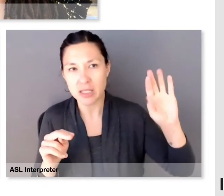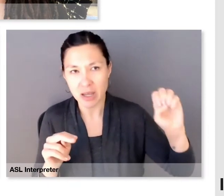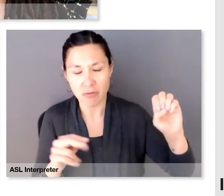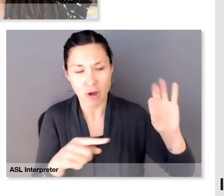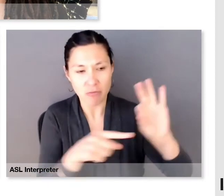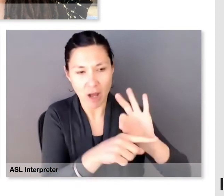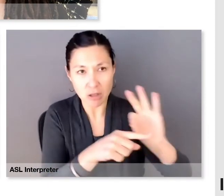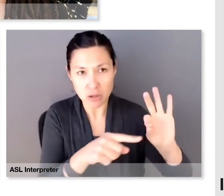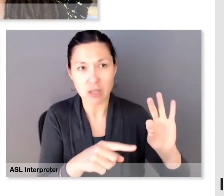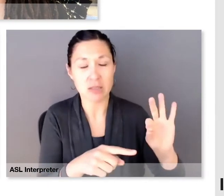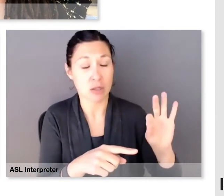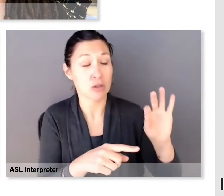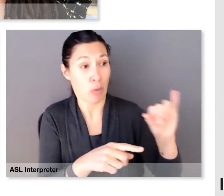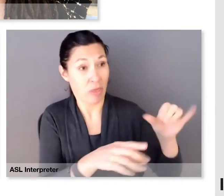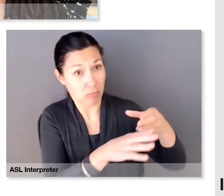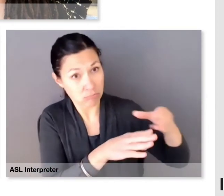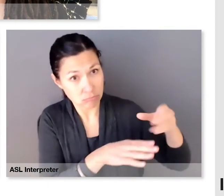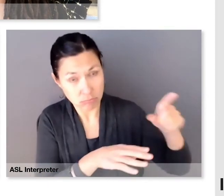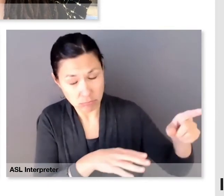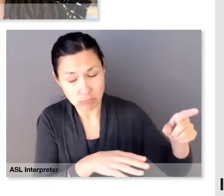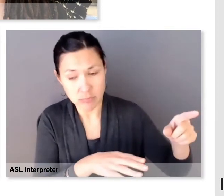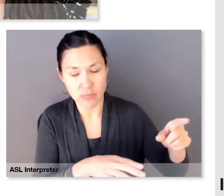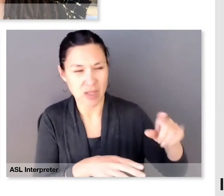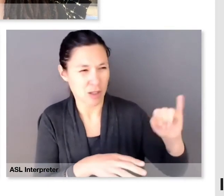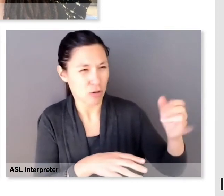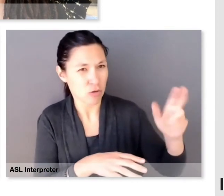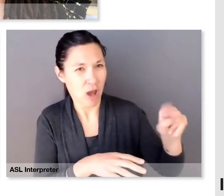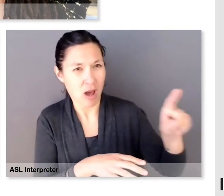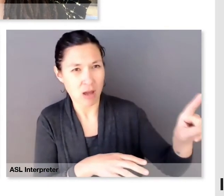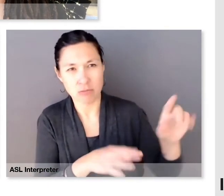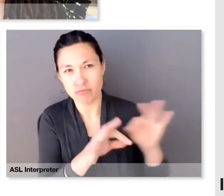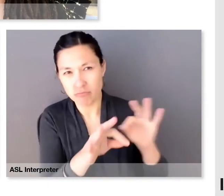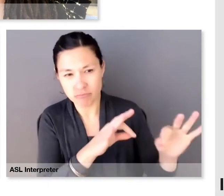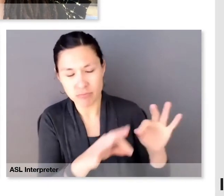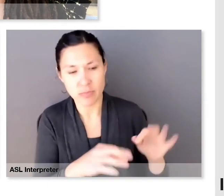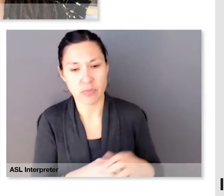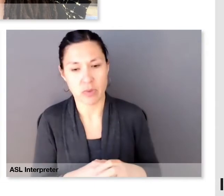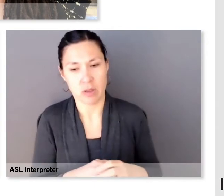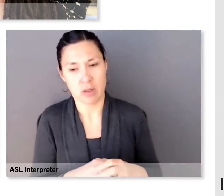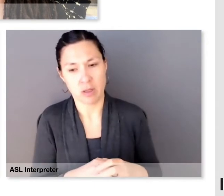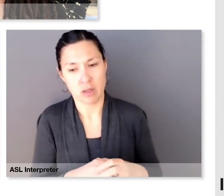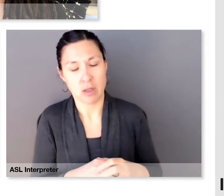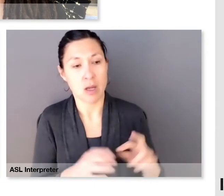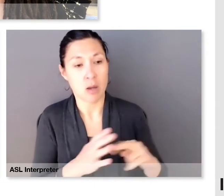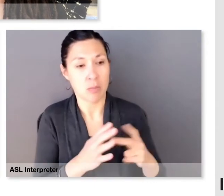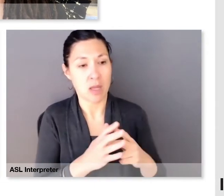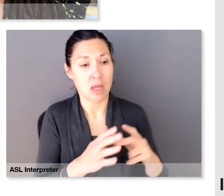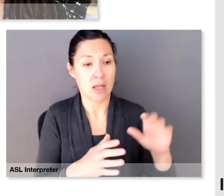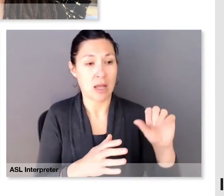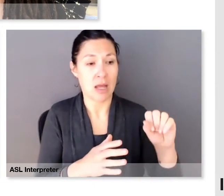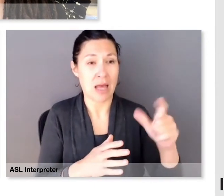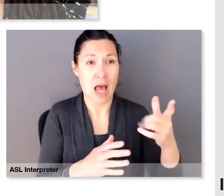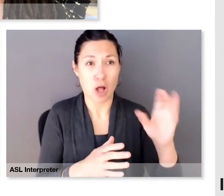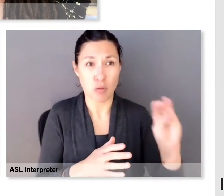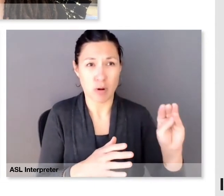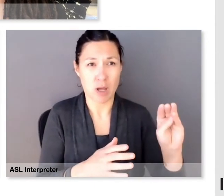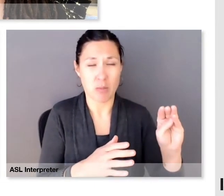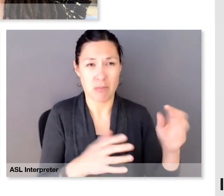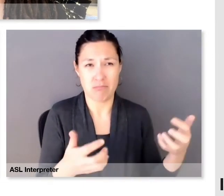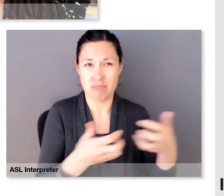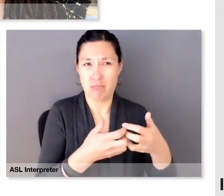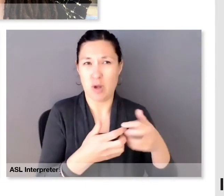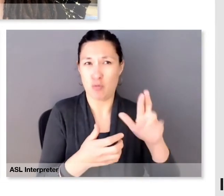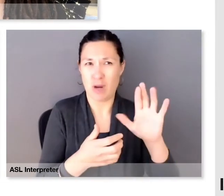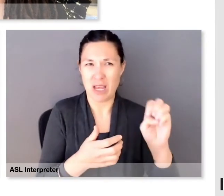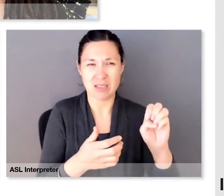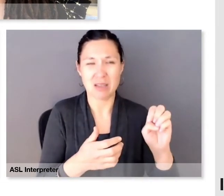within that domain, then John has found that blinding an algorithm to race detracts from fairness. And I know that that's also an